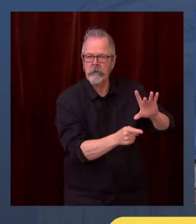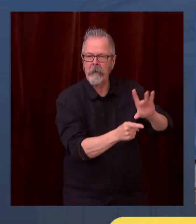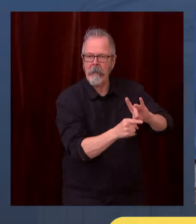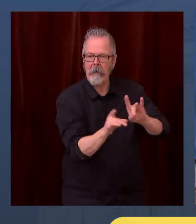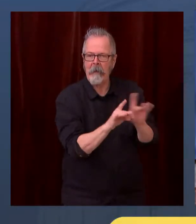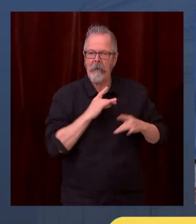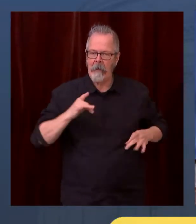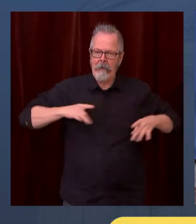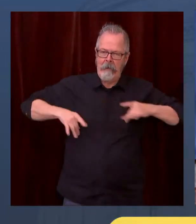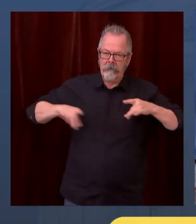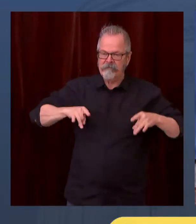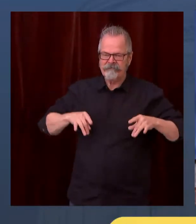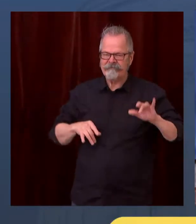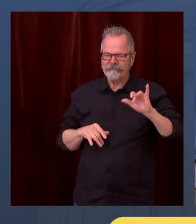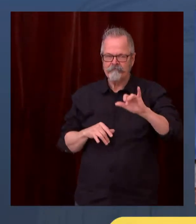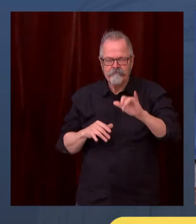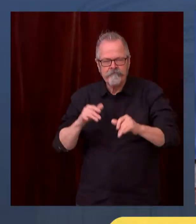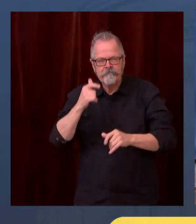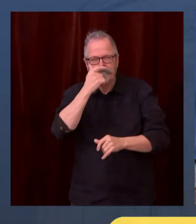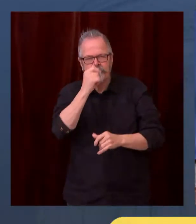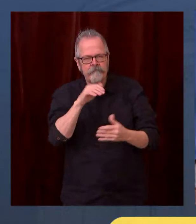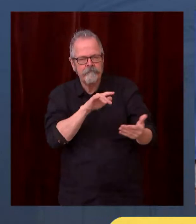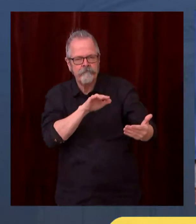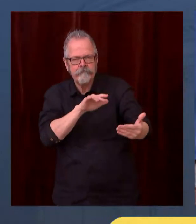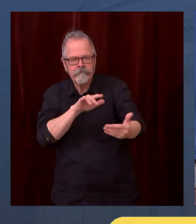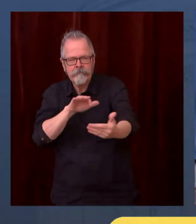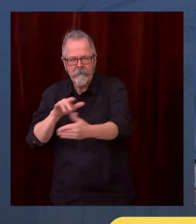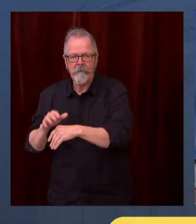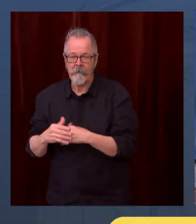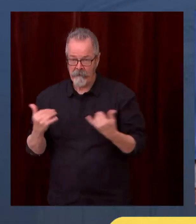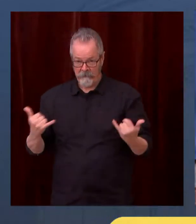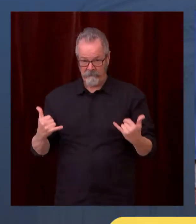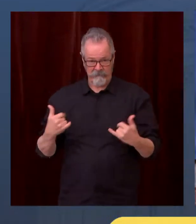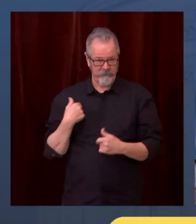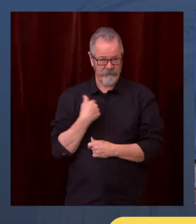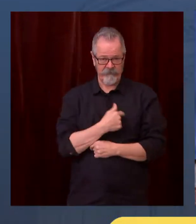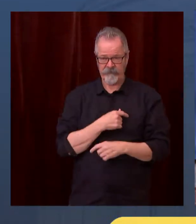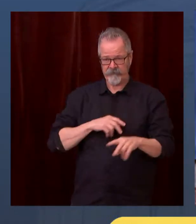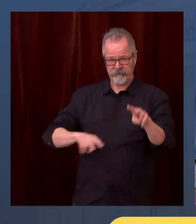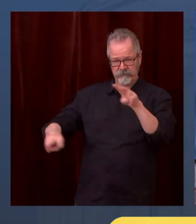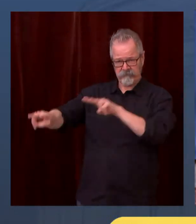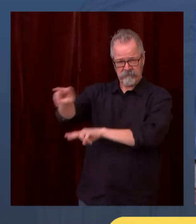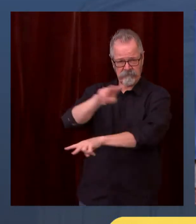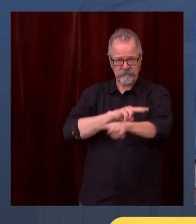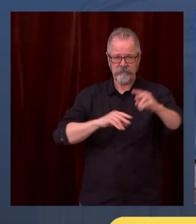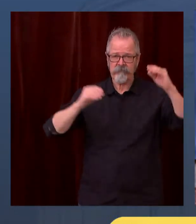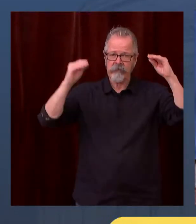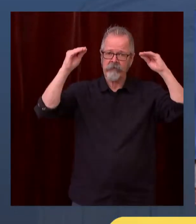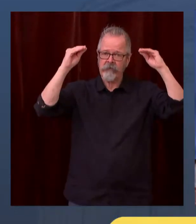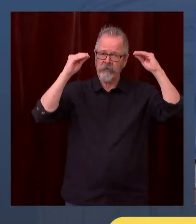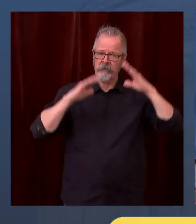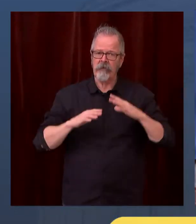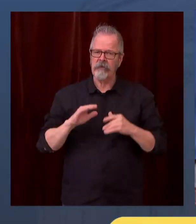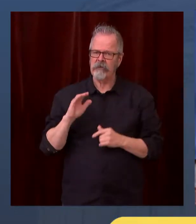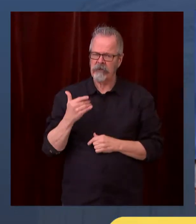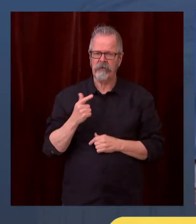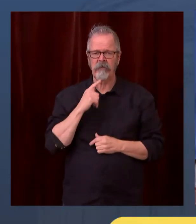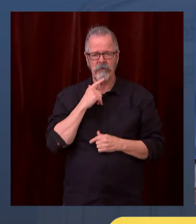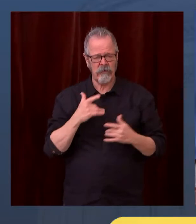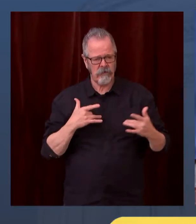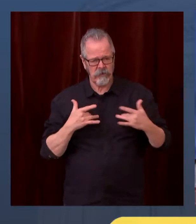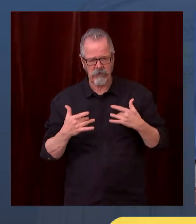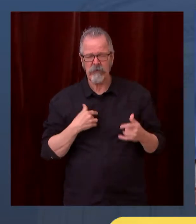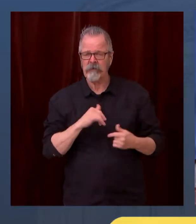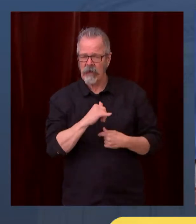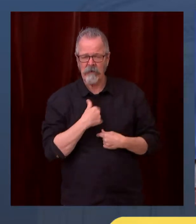Washington. Educators, like all of us early in this pandemic, have had real concerns about this and real